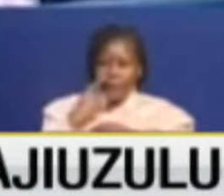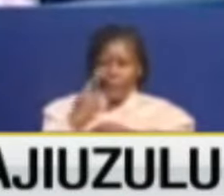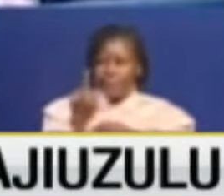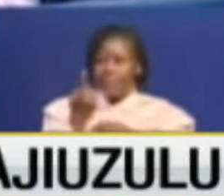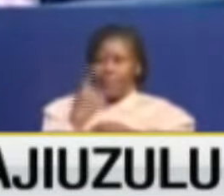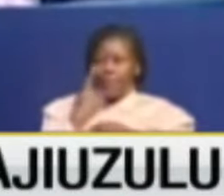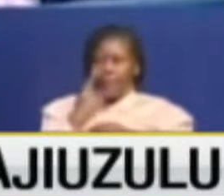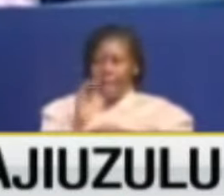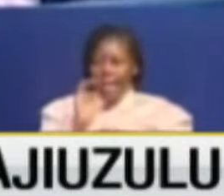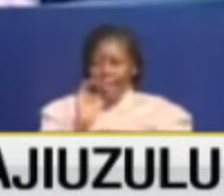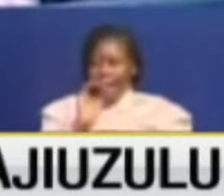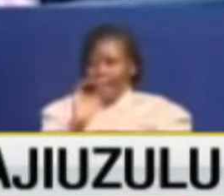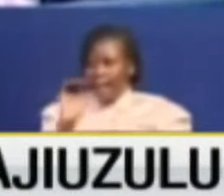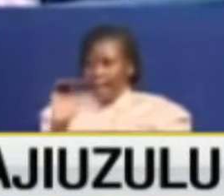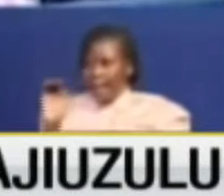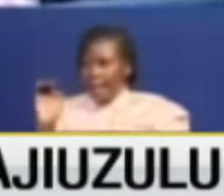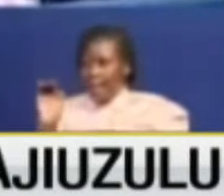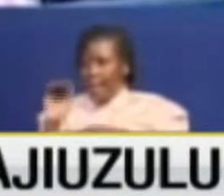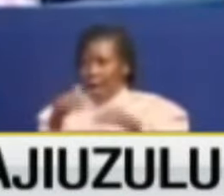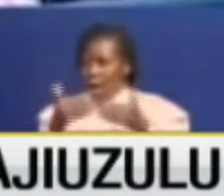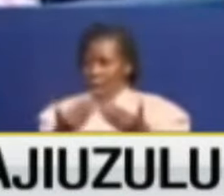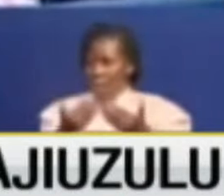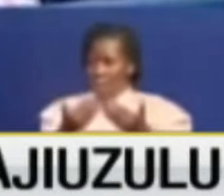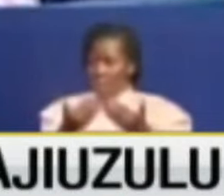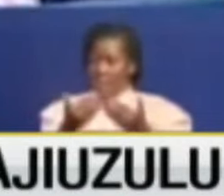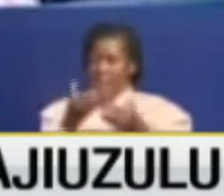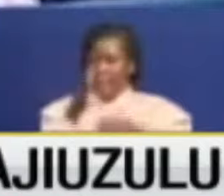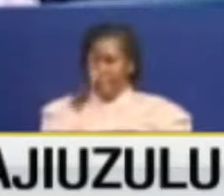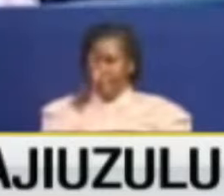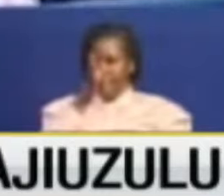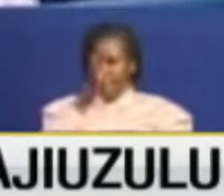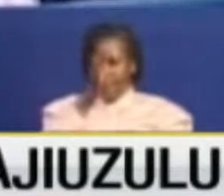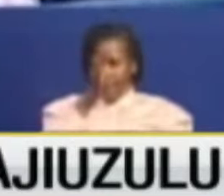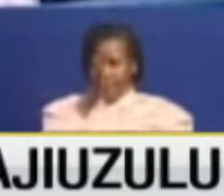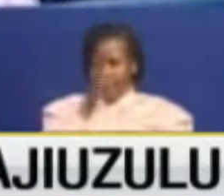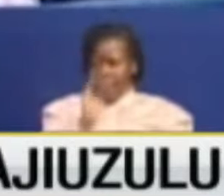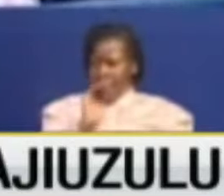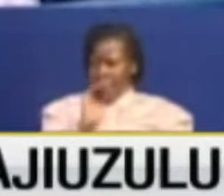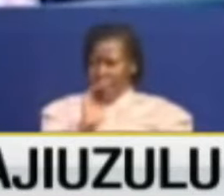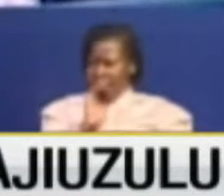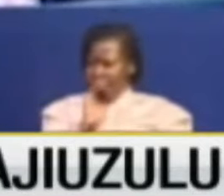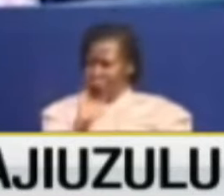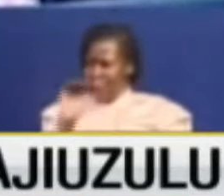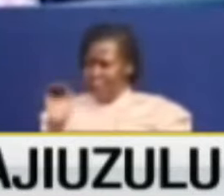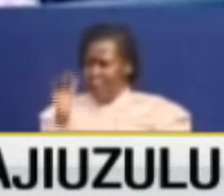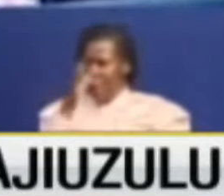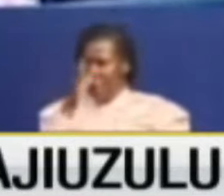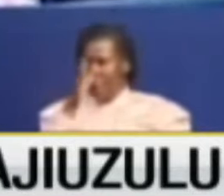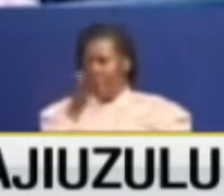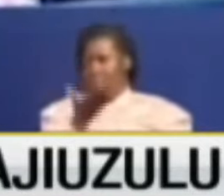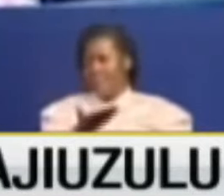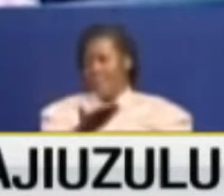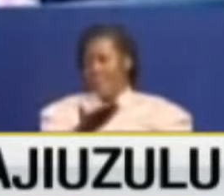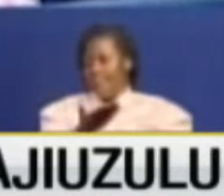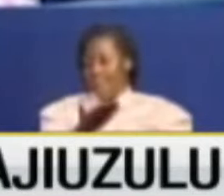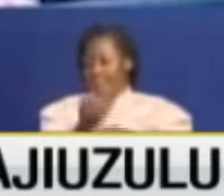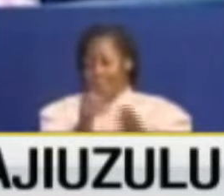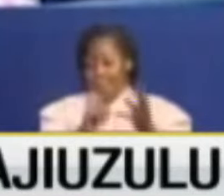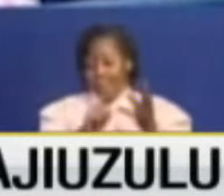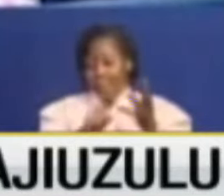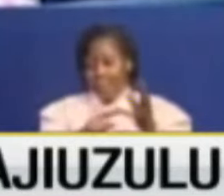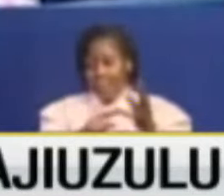this impeachment exercise that are false. These claims are factually false. Ground